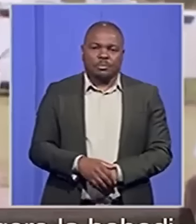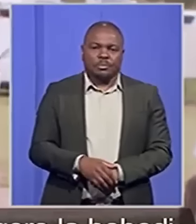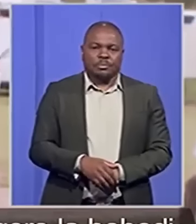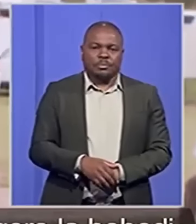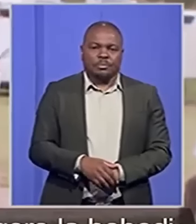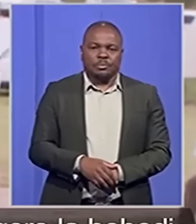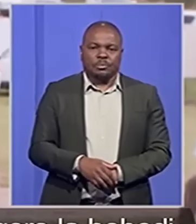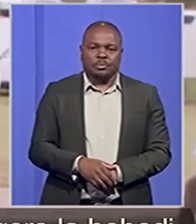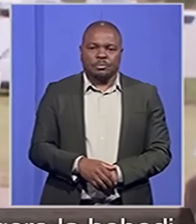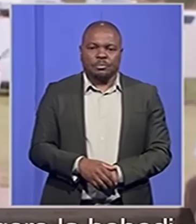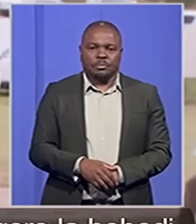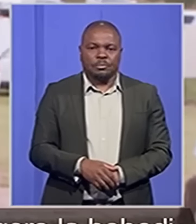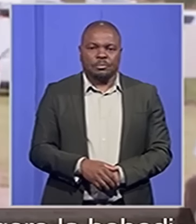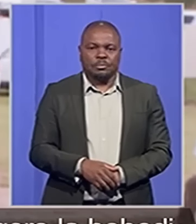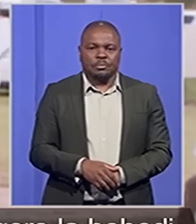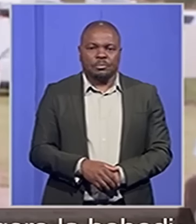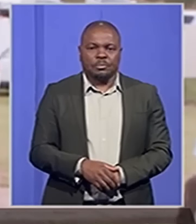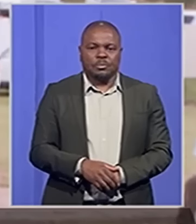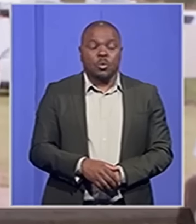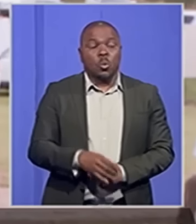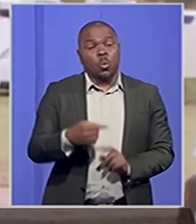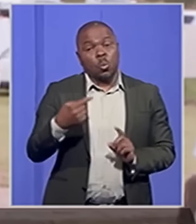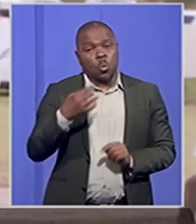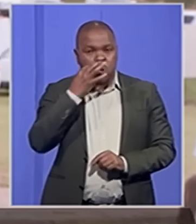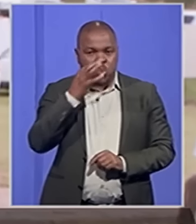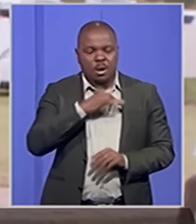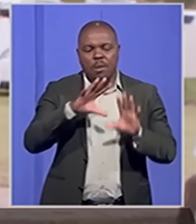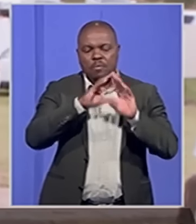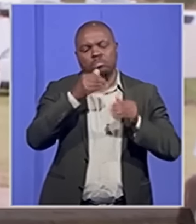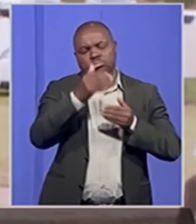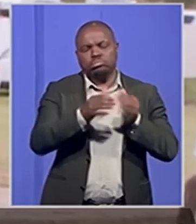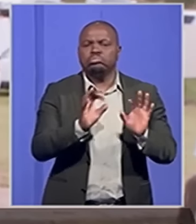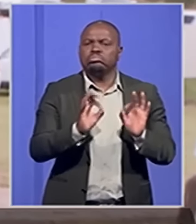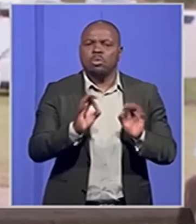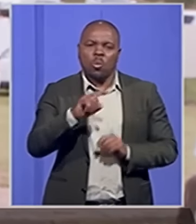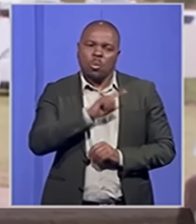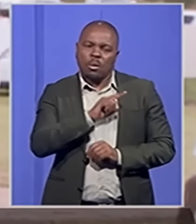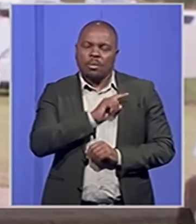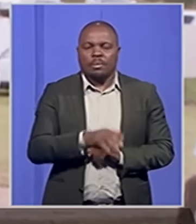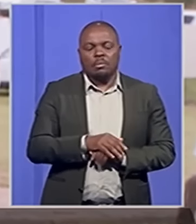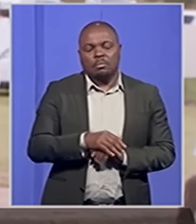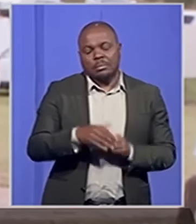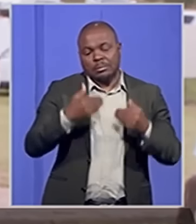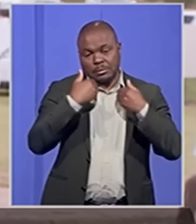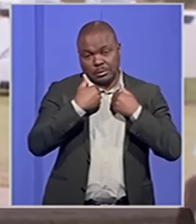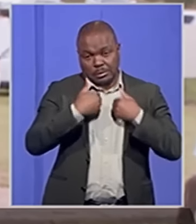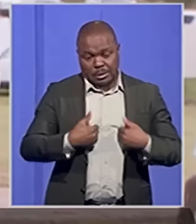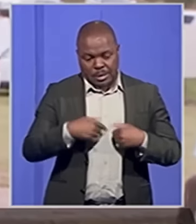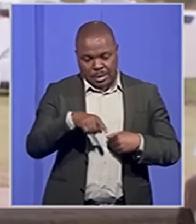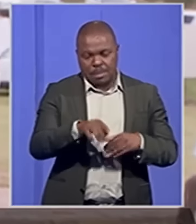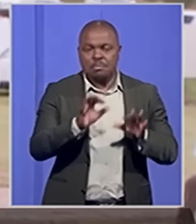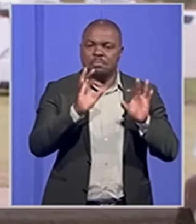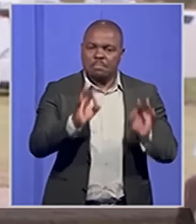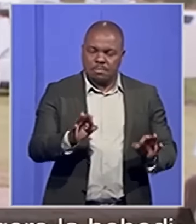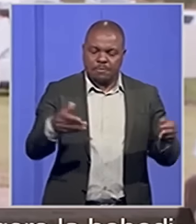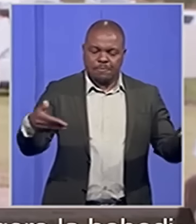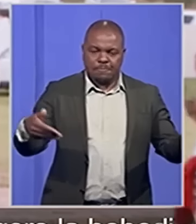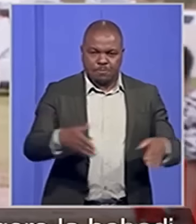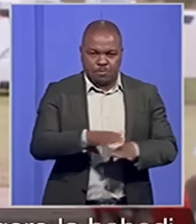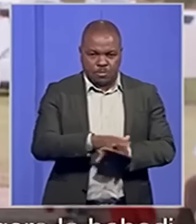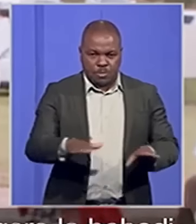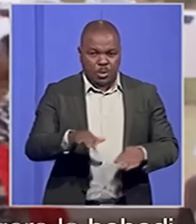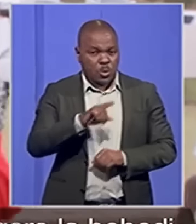sekuyilona olumile okushutha amalungu. O re tšohle di sepela ka thelelo ka ge ba lebeletše gore letšatši la Sontaga e be lona letšatši la poloko